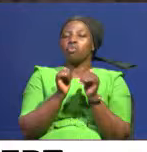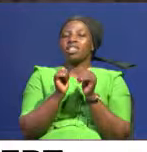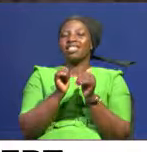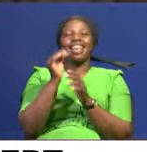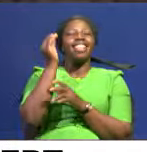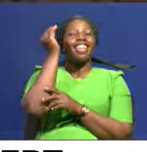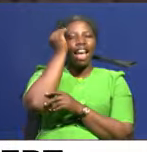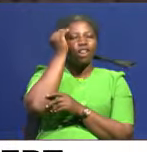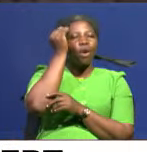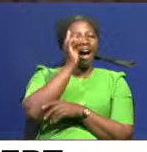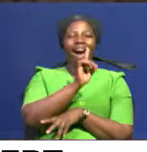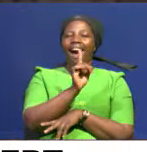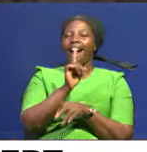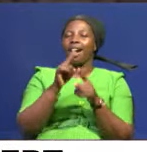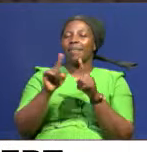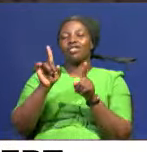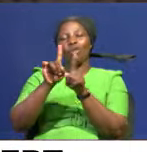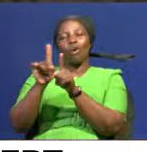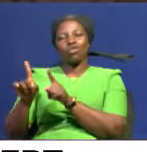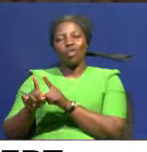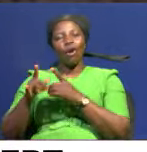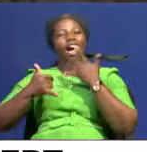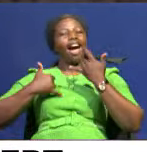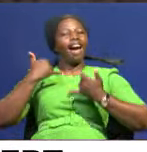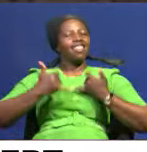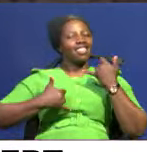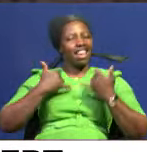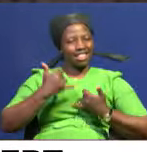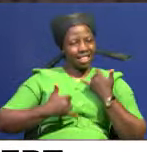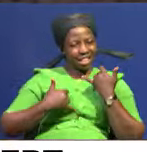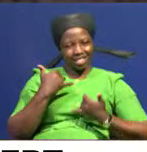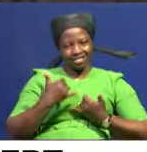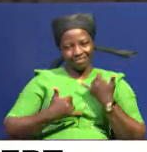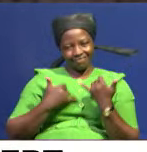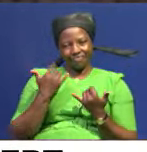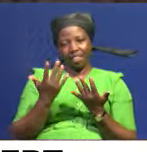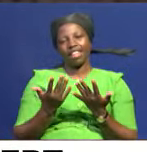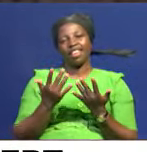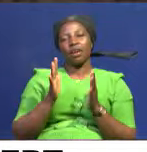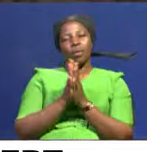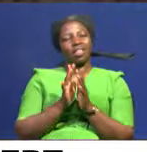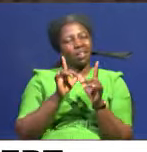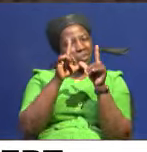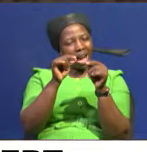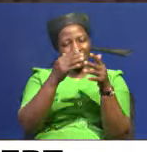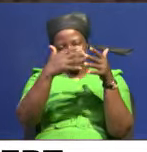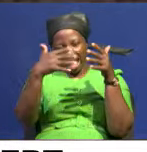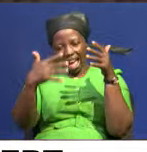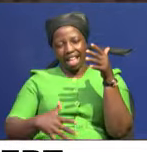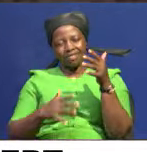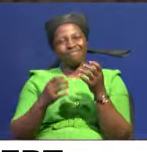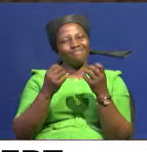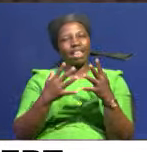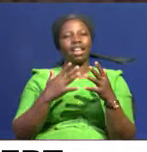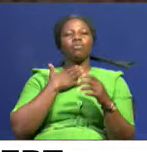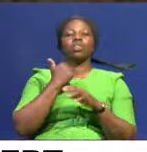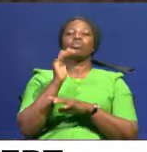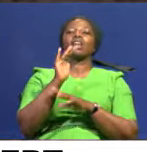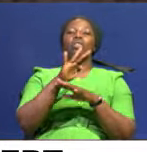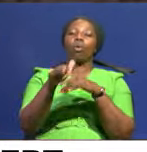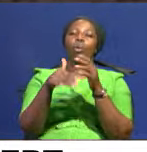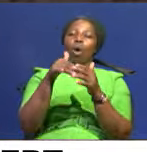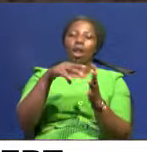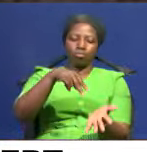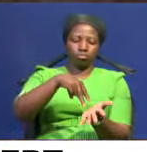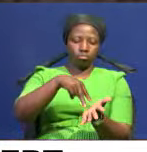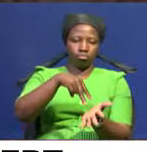also entertaining. With those very many remarks, I want to request all of you to stand